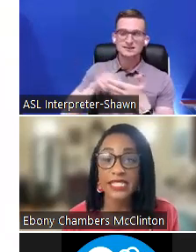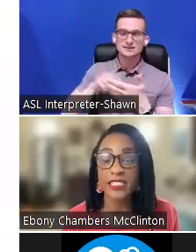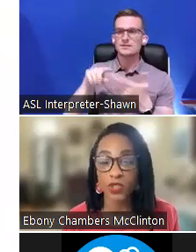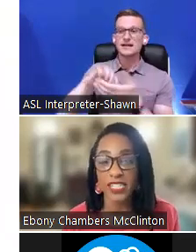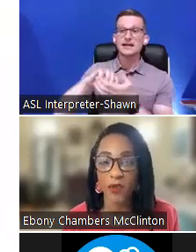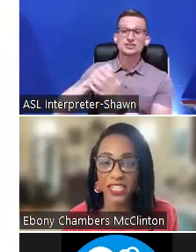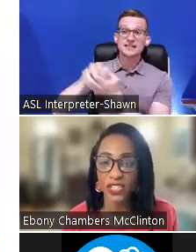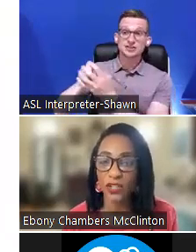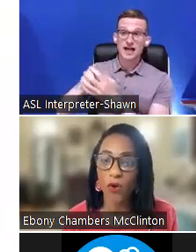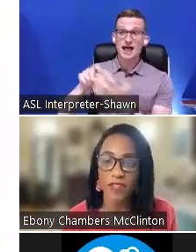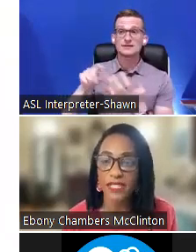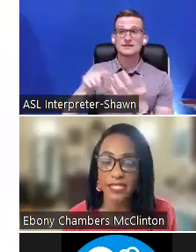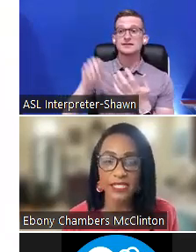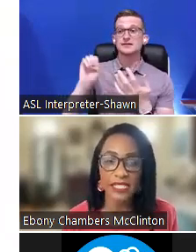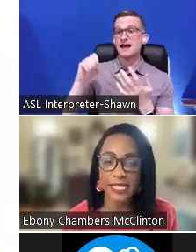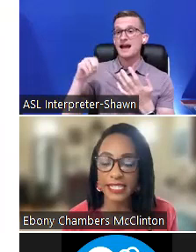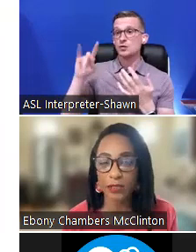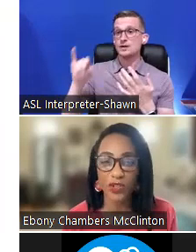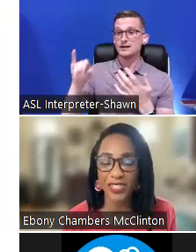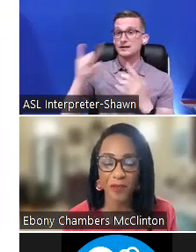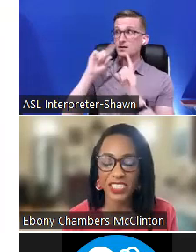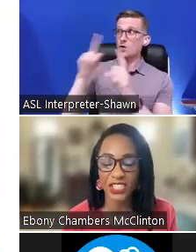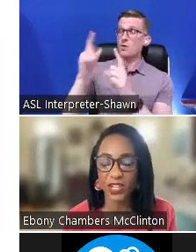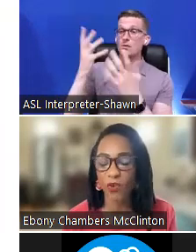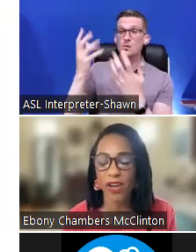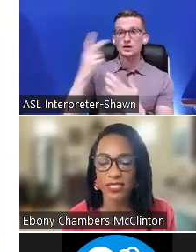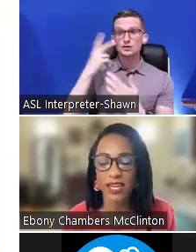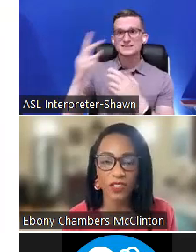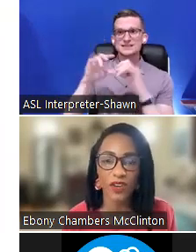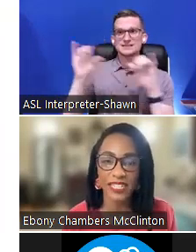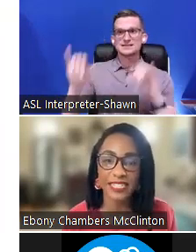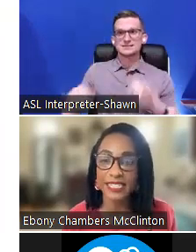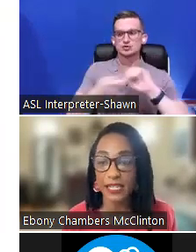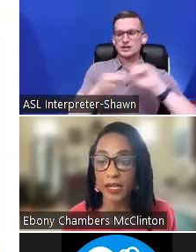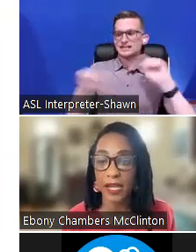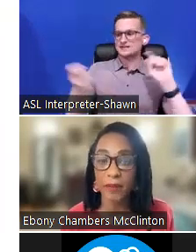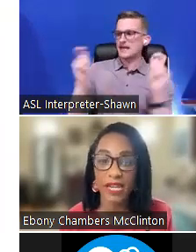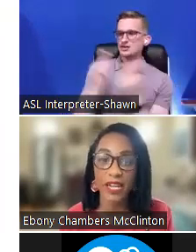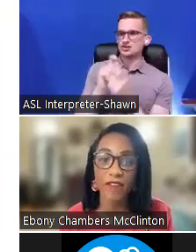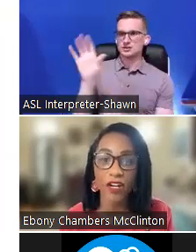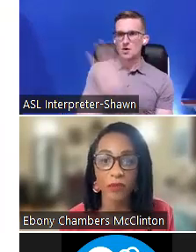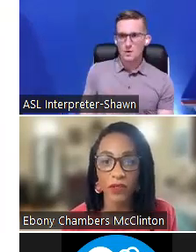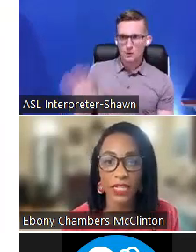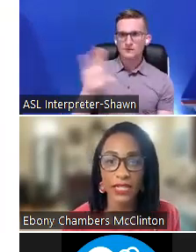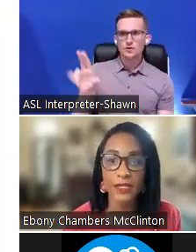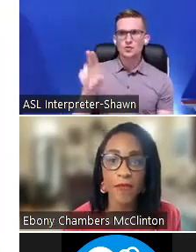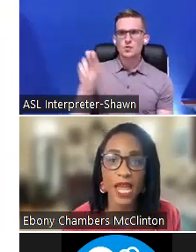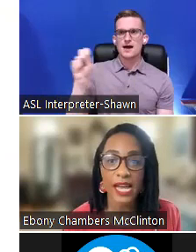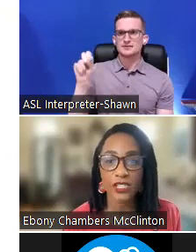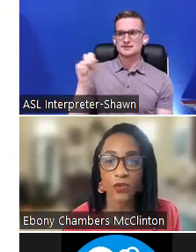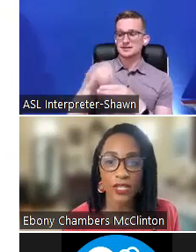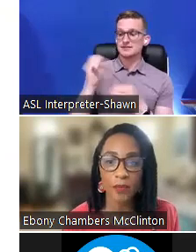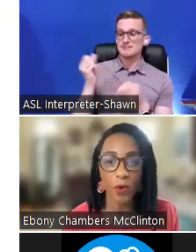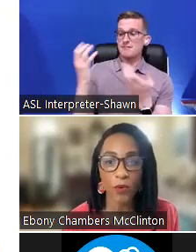support system transformation. The goal of this is to see system transformation across the United States and in many of our communities.